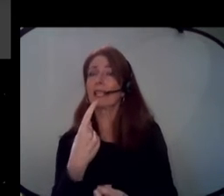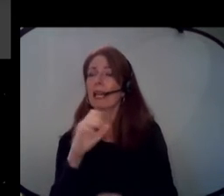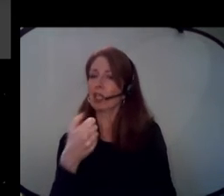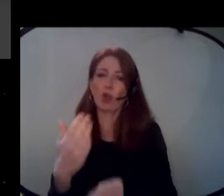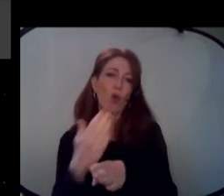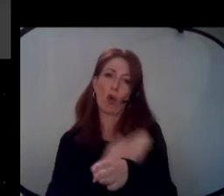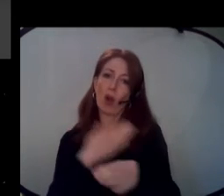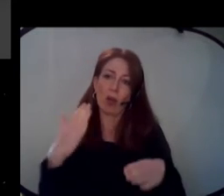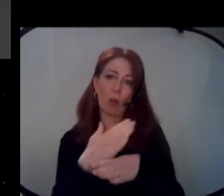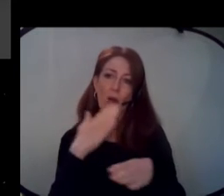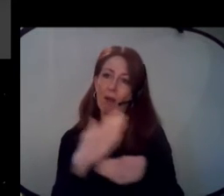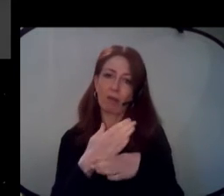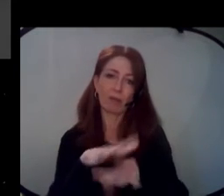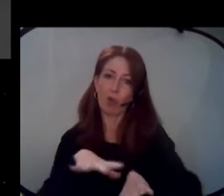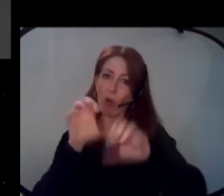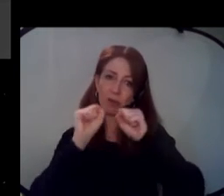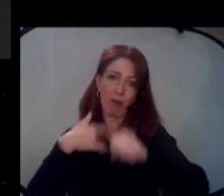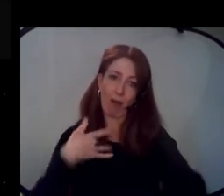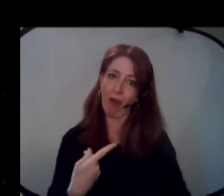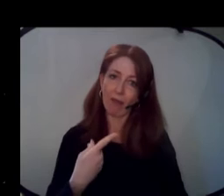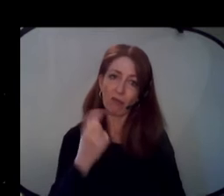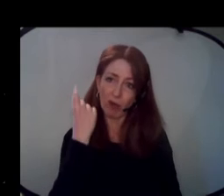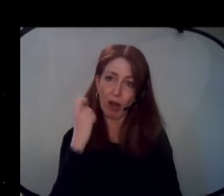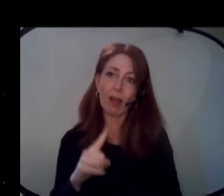from the beginning of her life that we're talking about now,